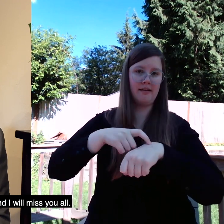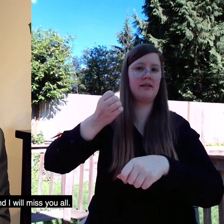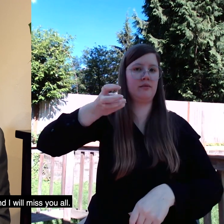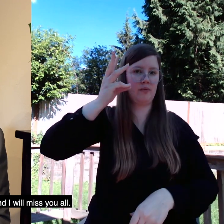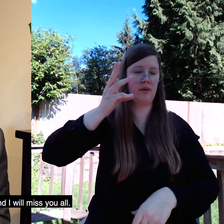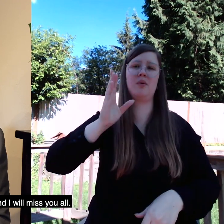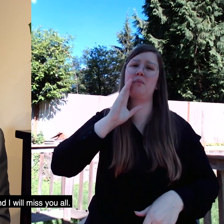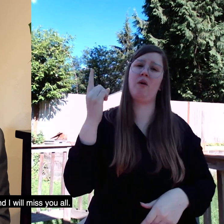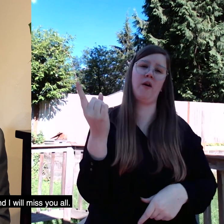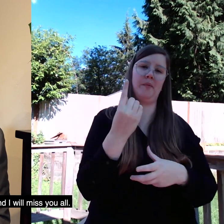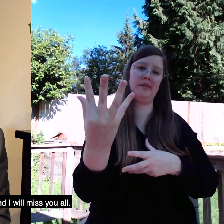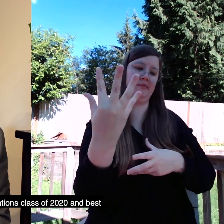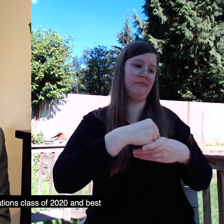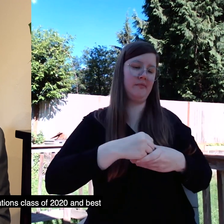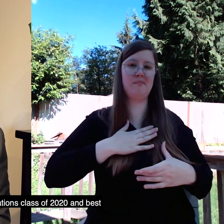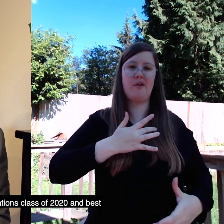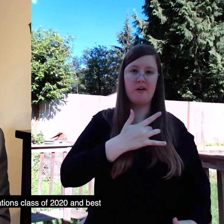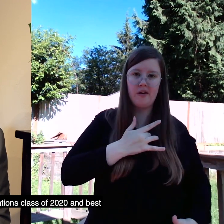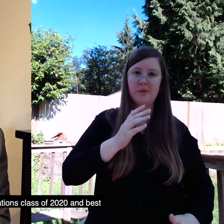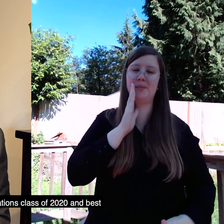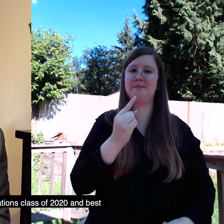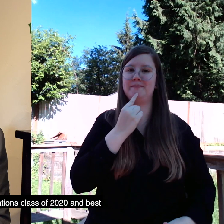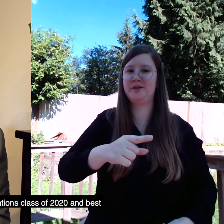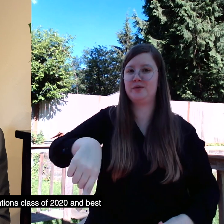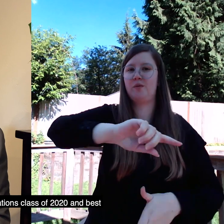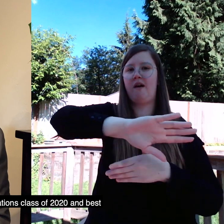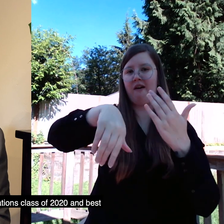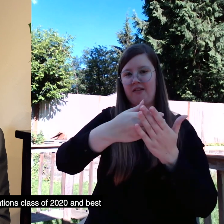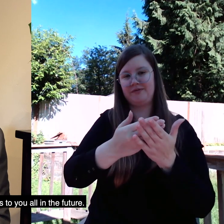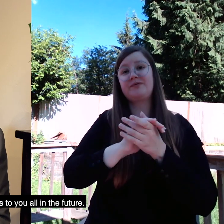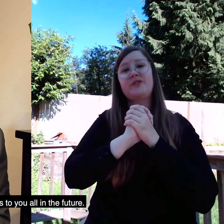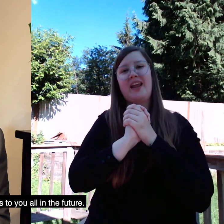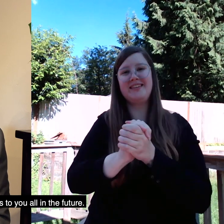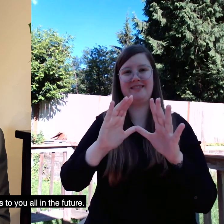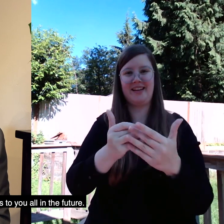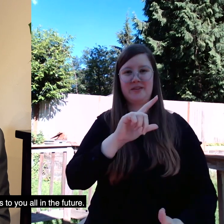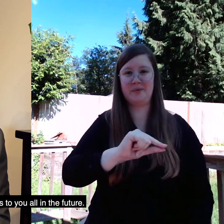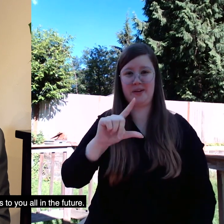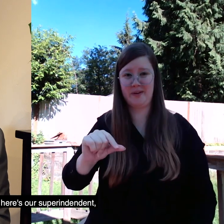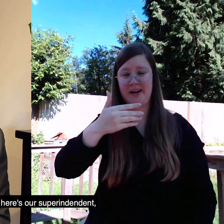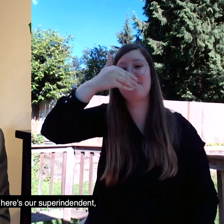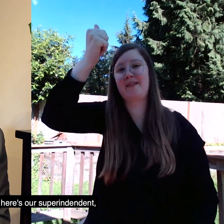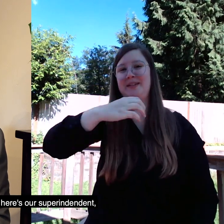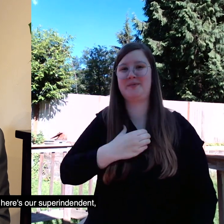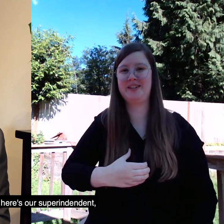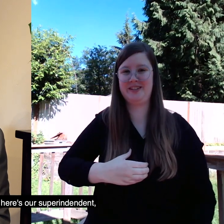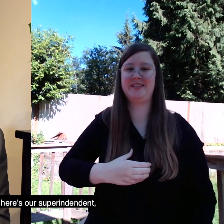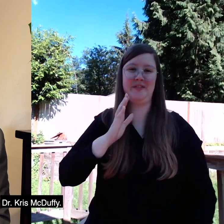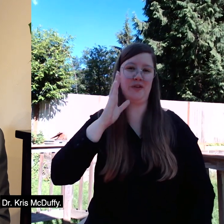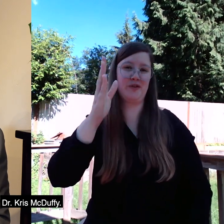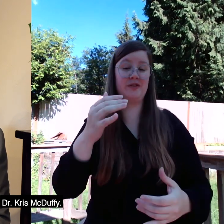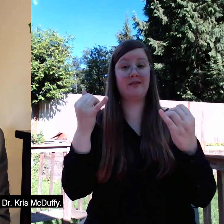heart, and I will miss you all. Congratulations, class of 2020, and best wishes to you all in the future. And now, here's